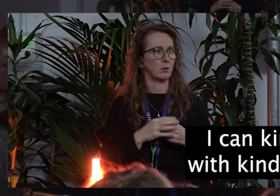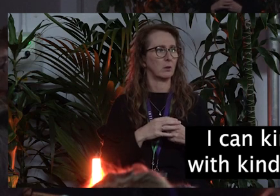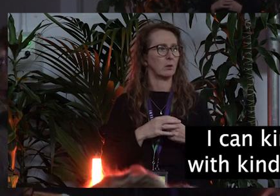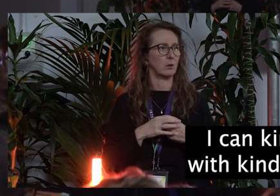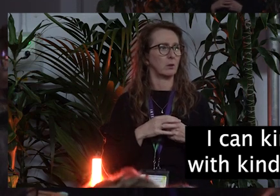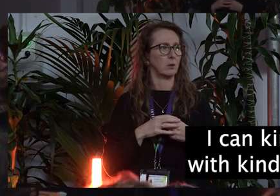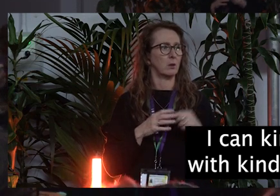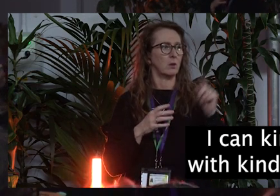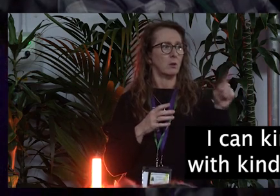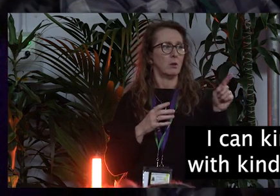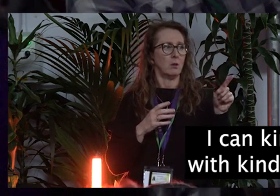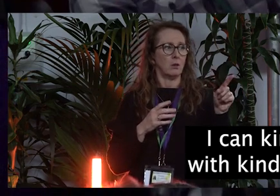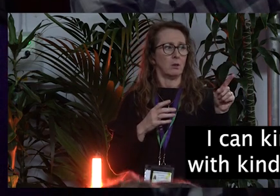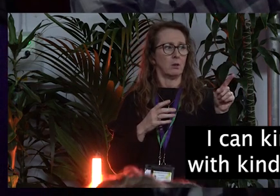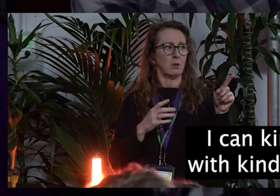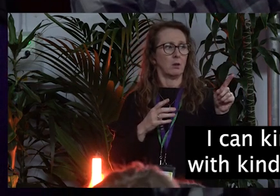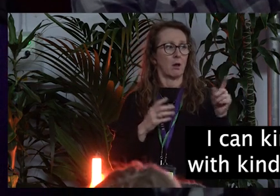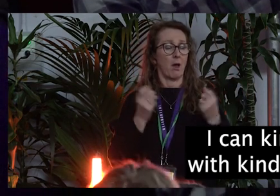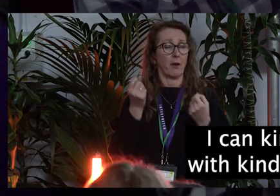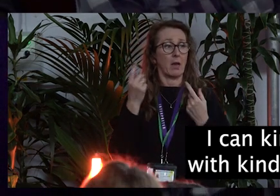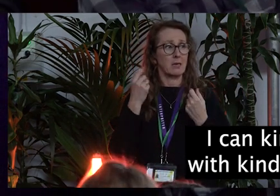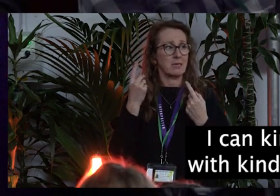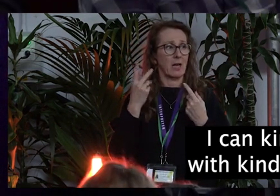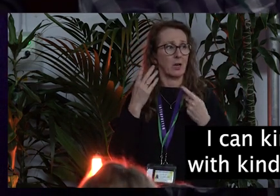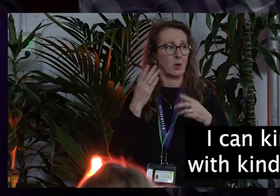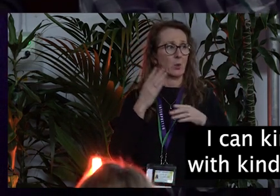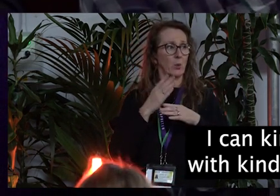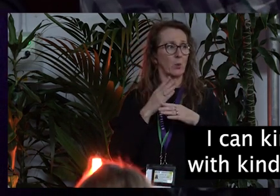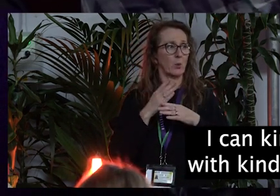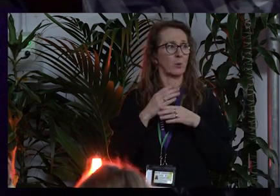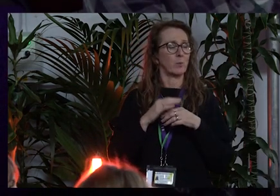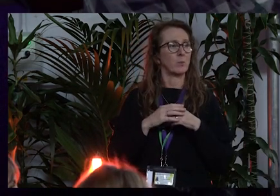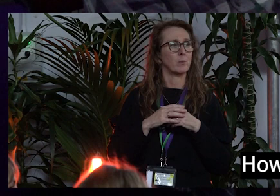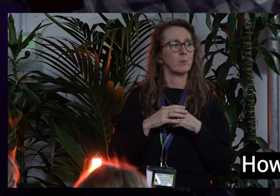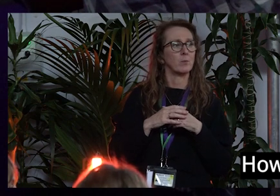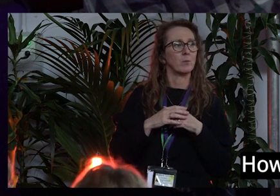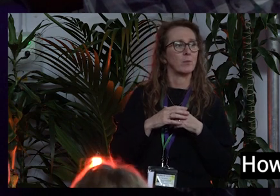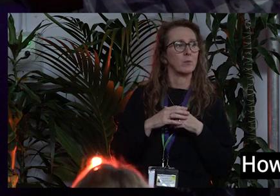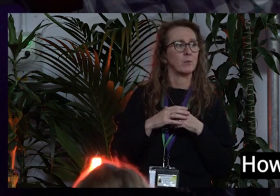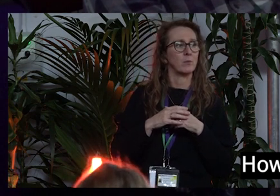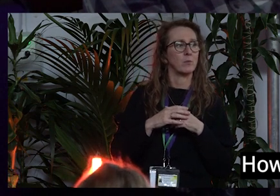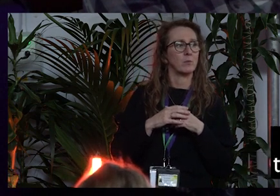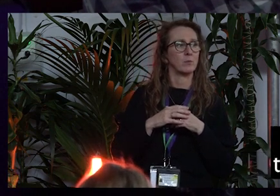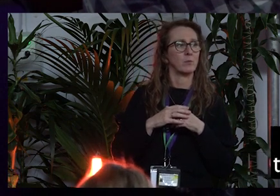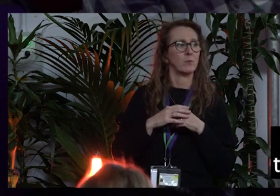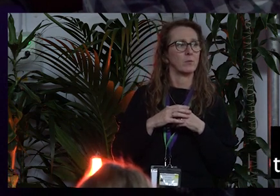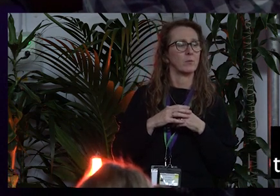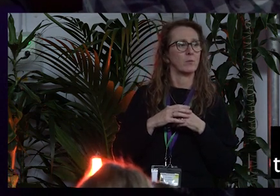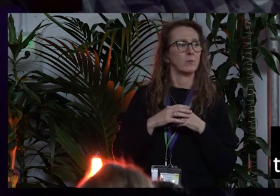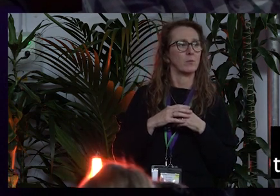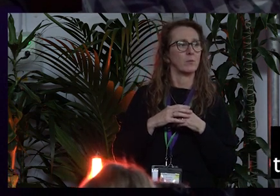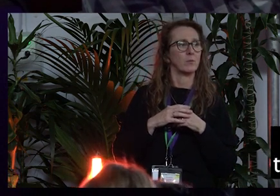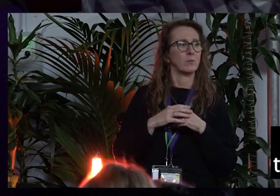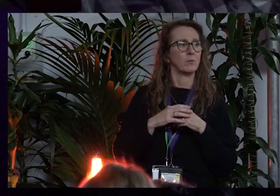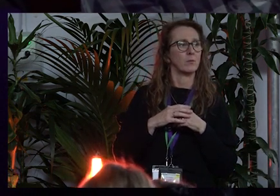I kind of understand it when working with kind of single ingredients like a pattern. How does it work with something, I can't remember the name